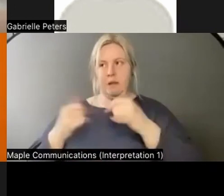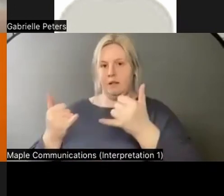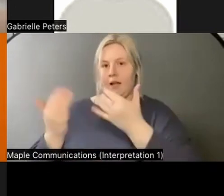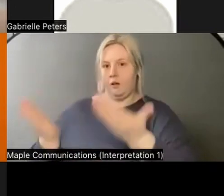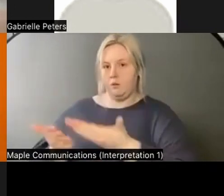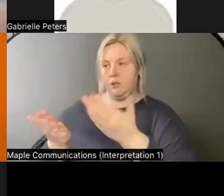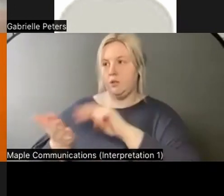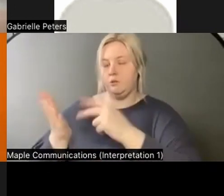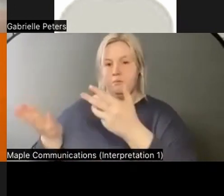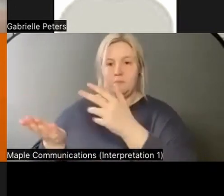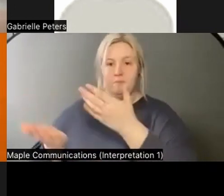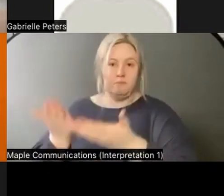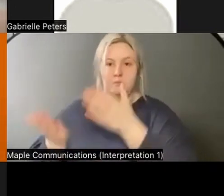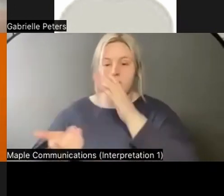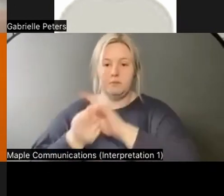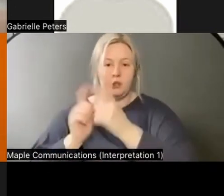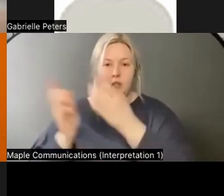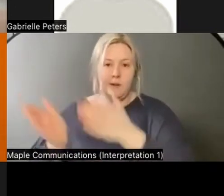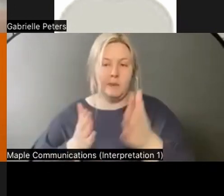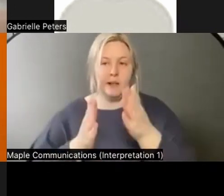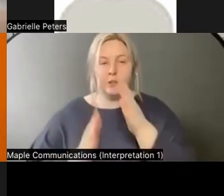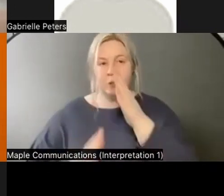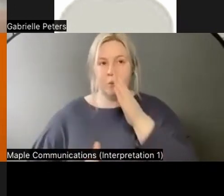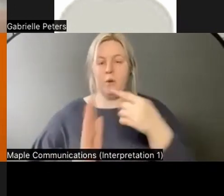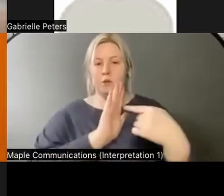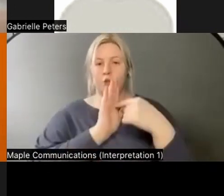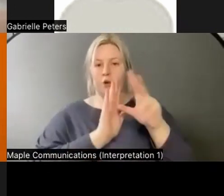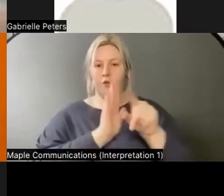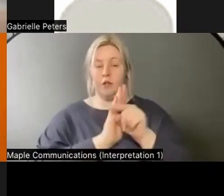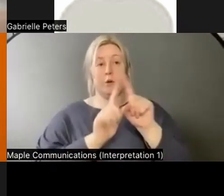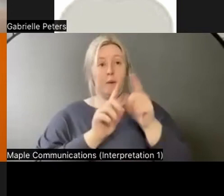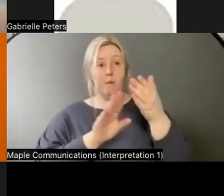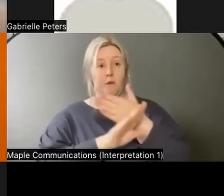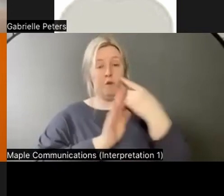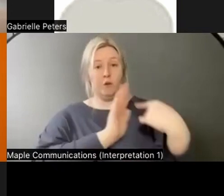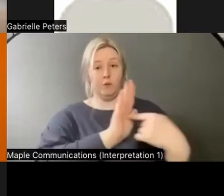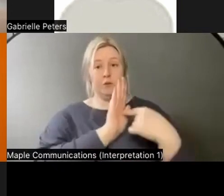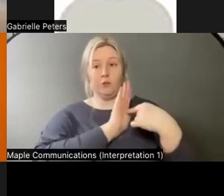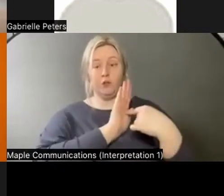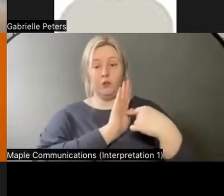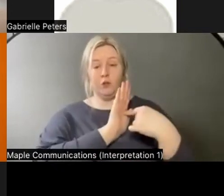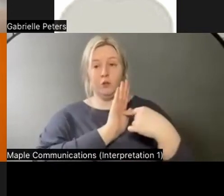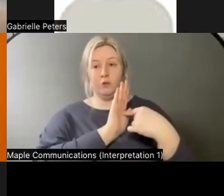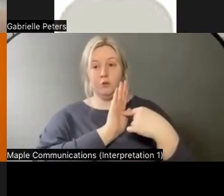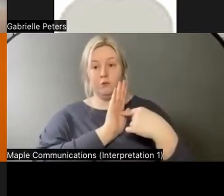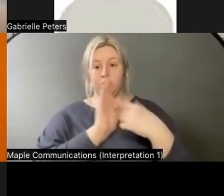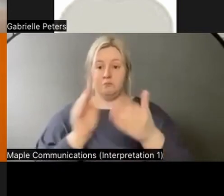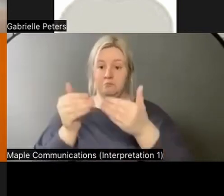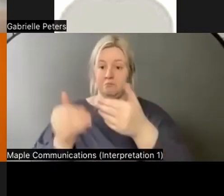today's session. So we will do that, but before we do, Heidi, why don't you tell